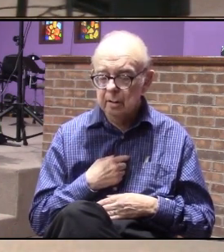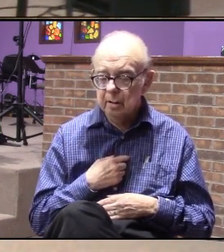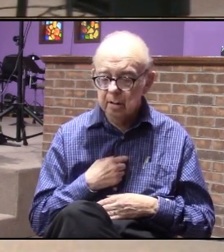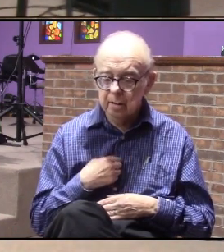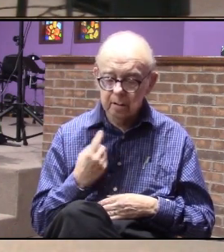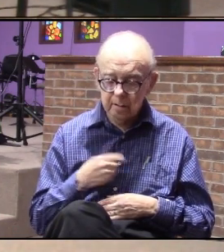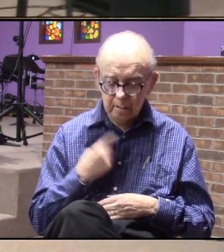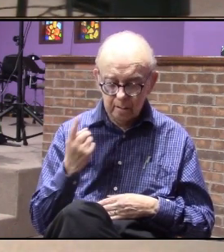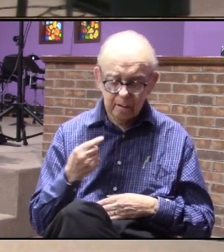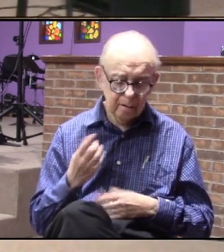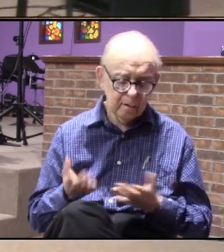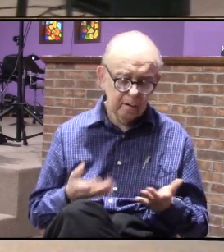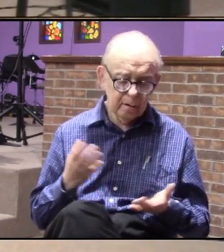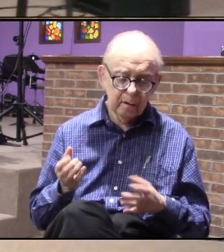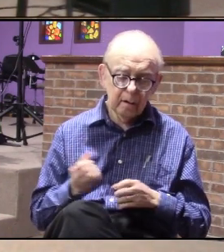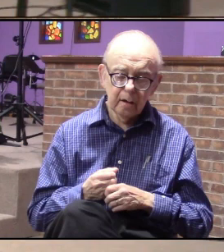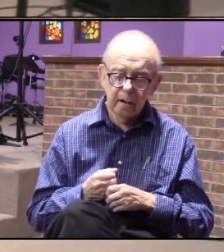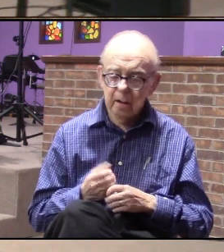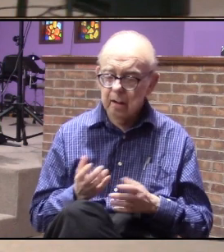We think, well, we've got this